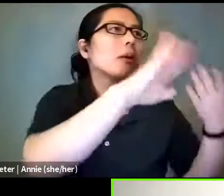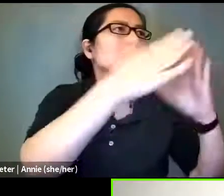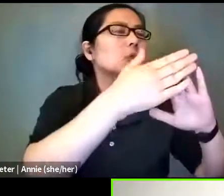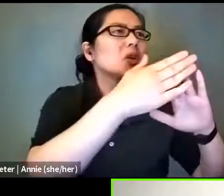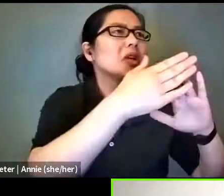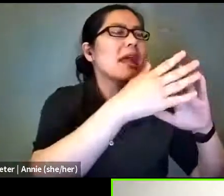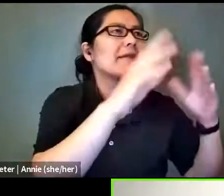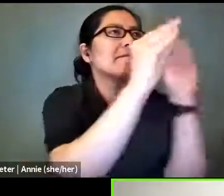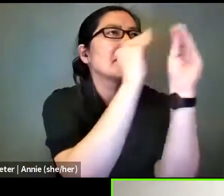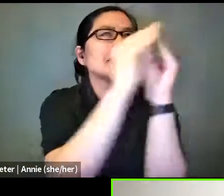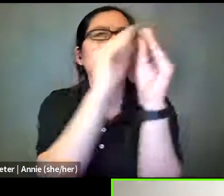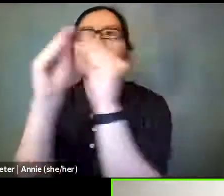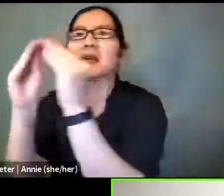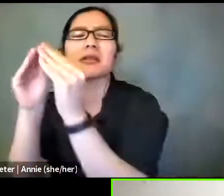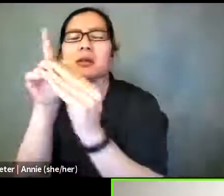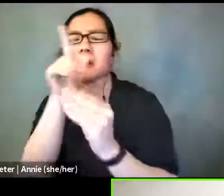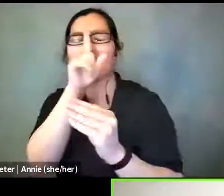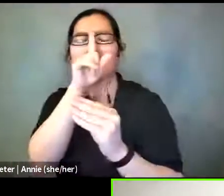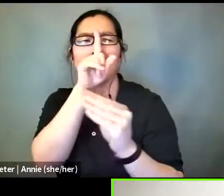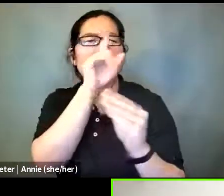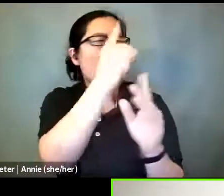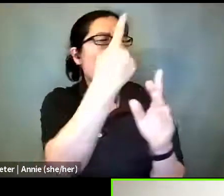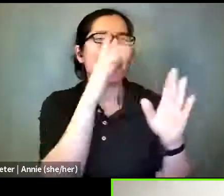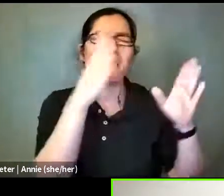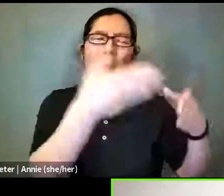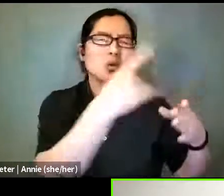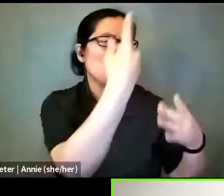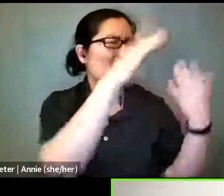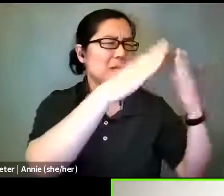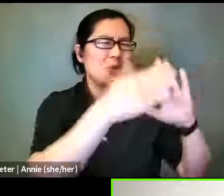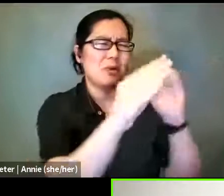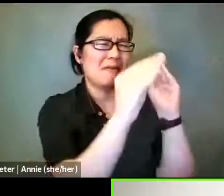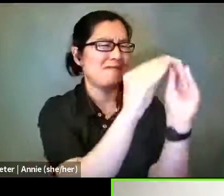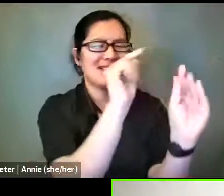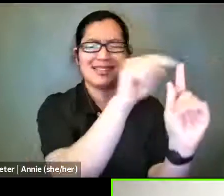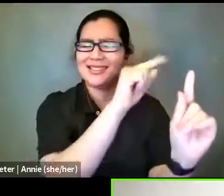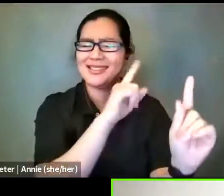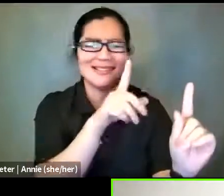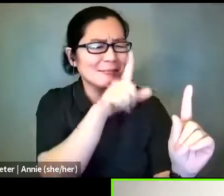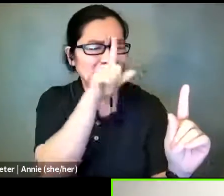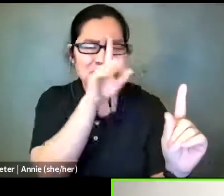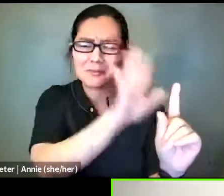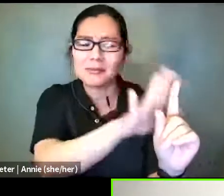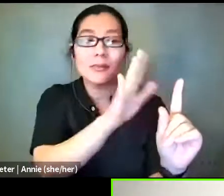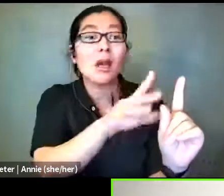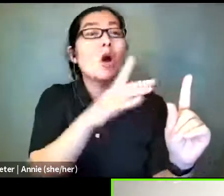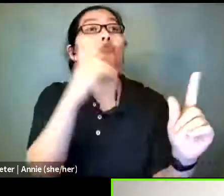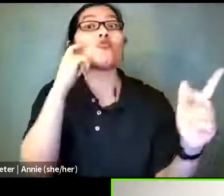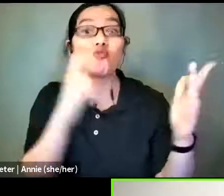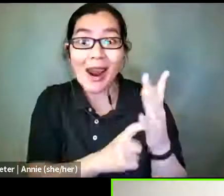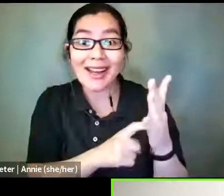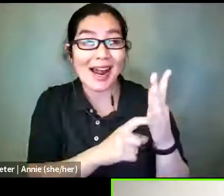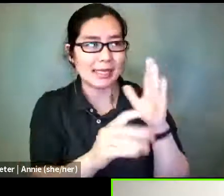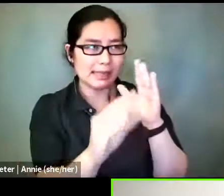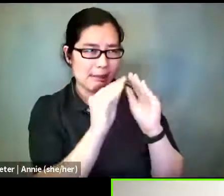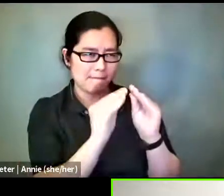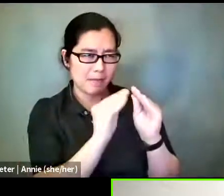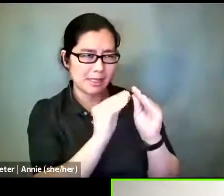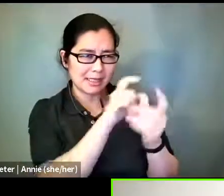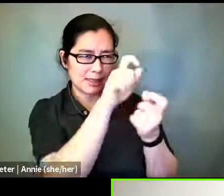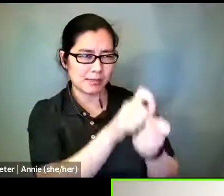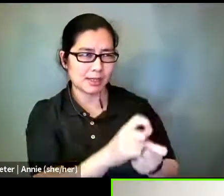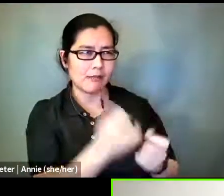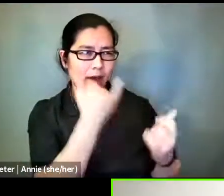it ultimately benefits everyone, because doing this work well requires us to look at ourselves and look at these structures that